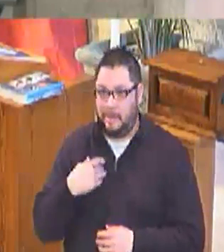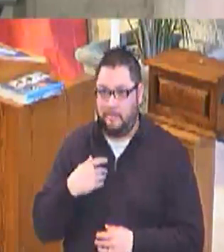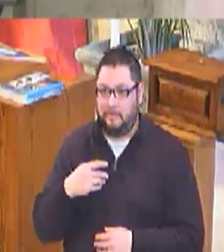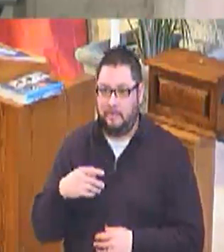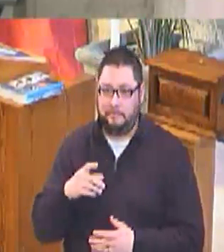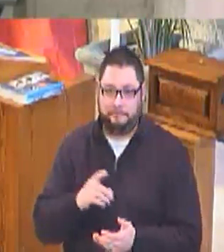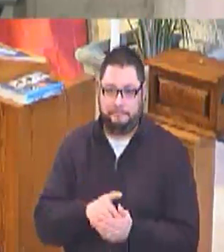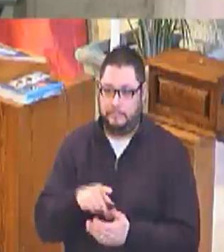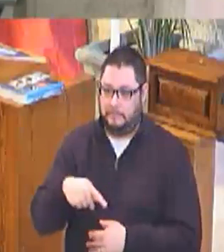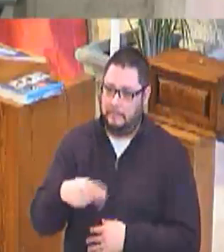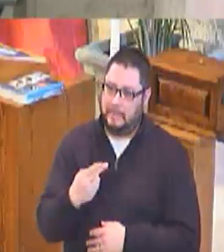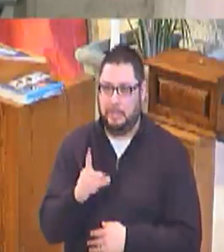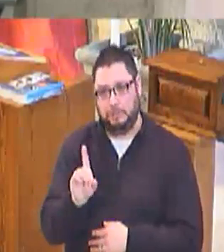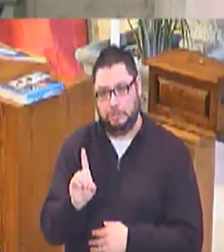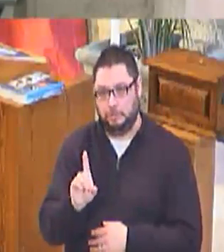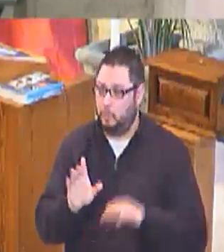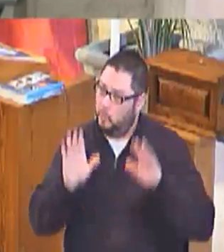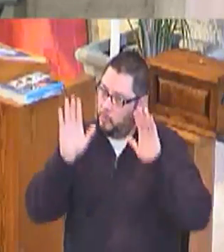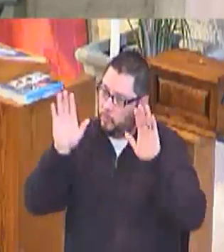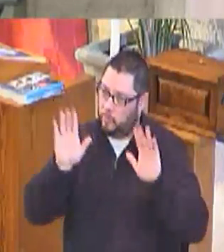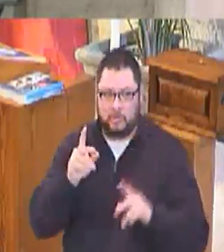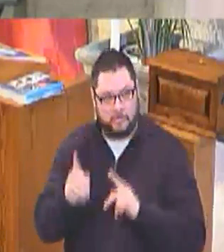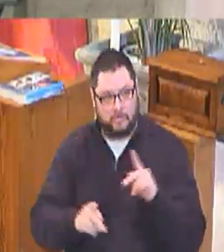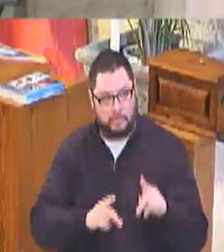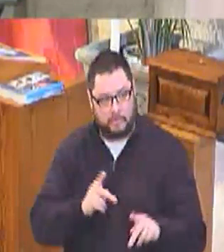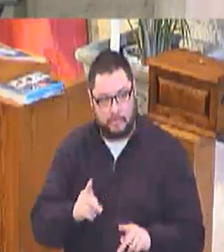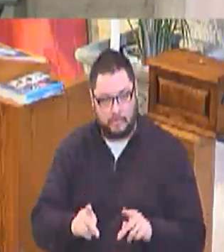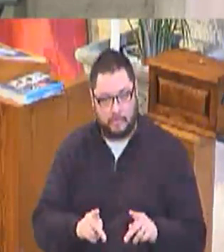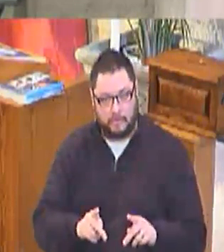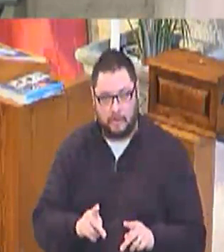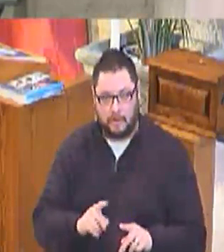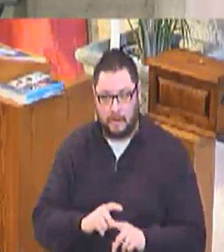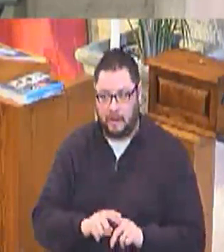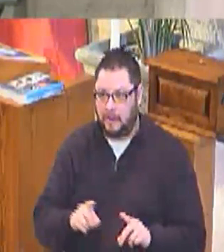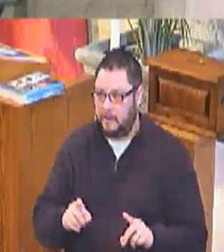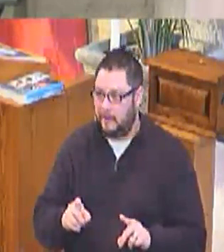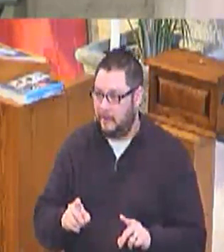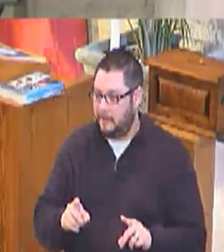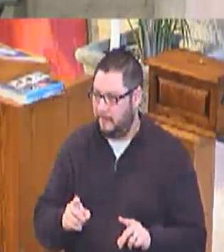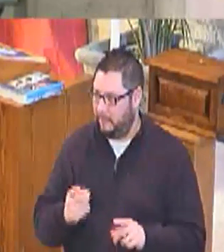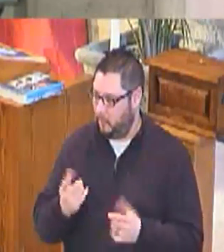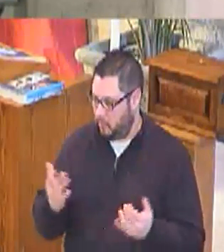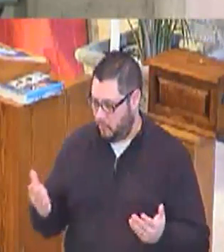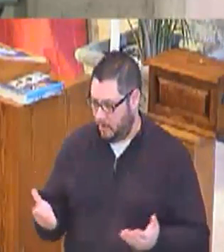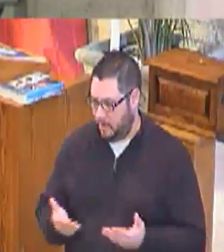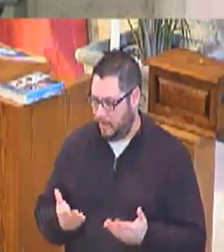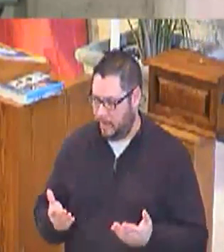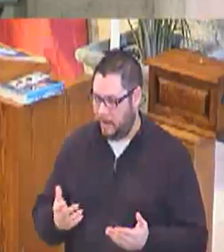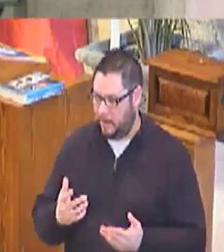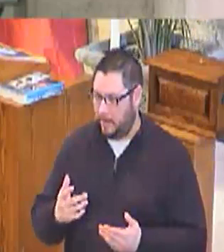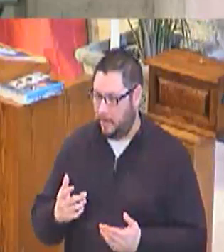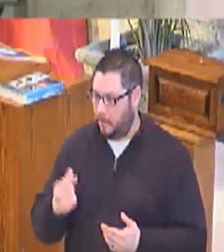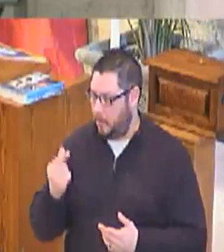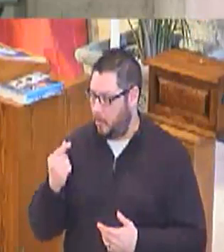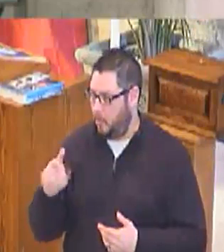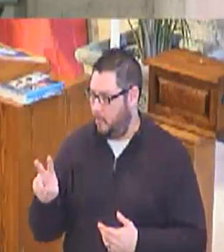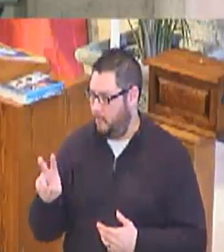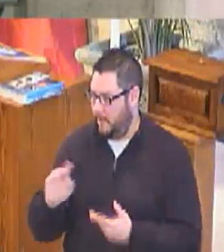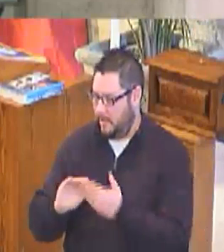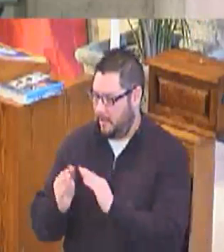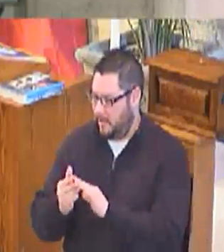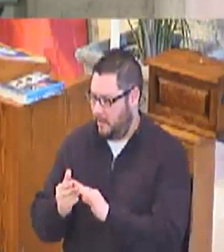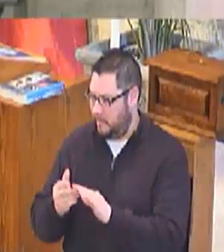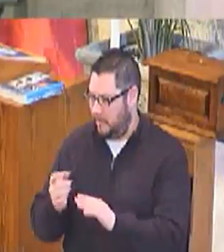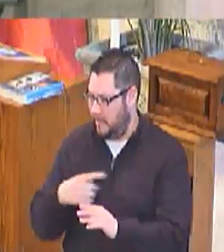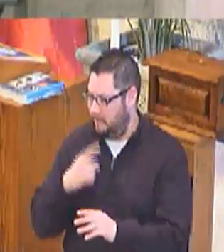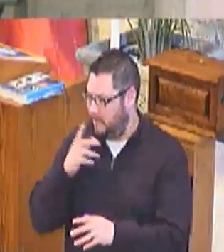PhDs, wonderful people. And yet at times, if I'm not, even right here in our Golden Valley community, when I get together with